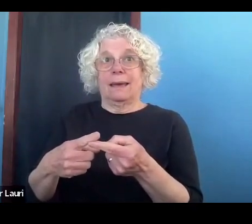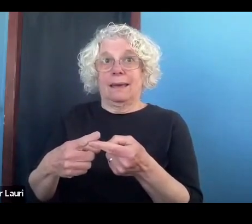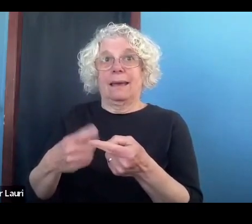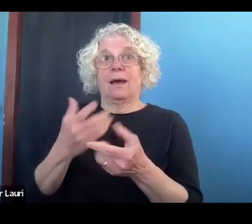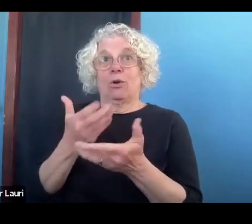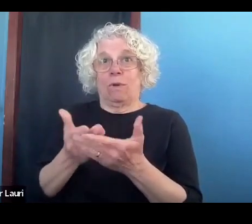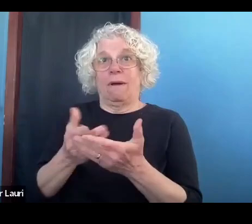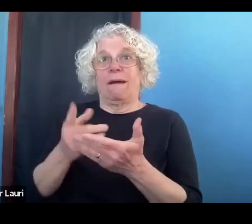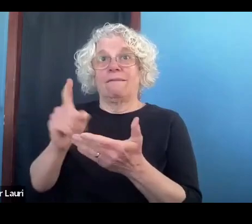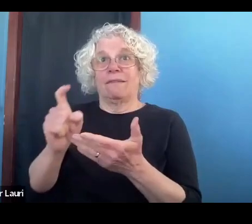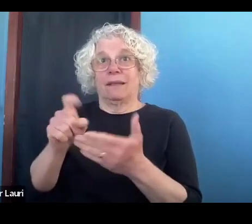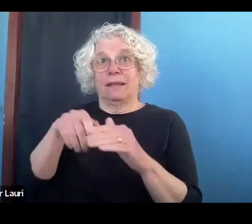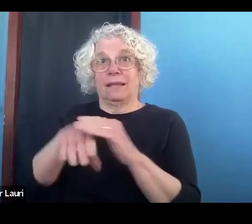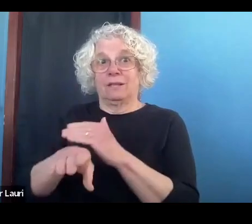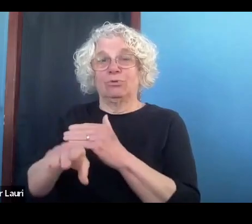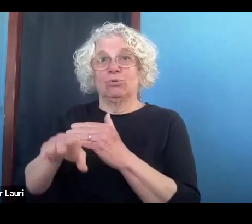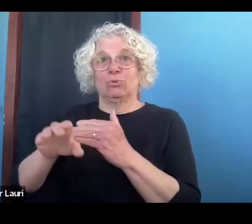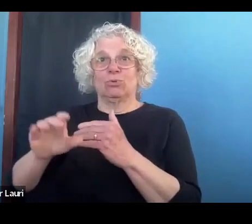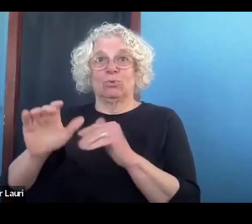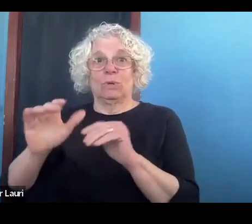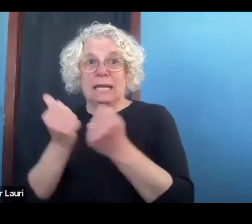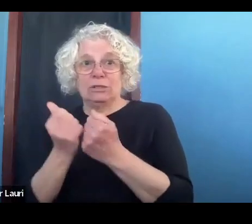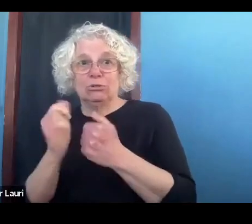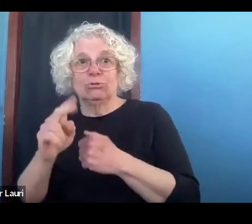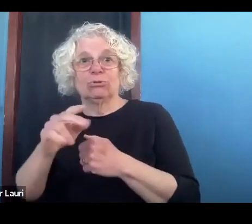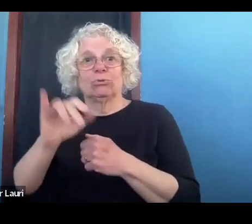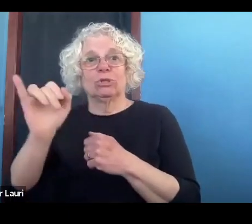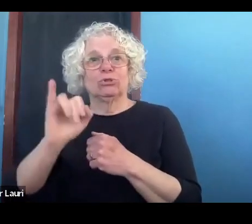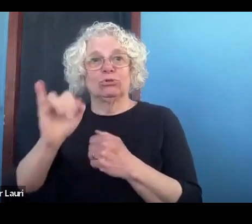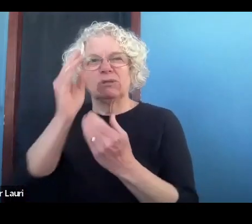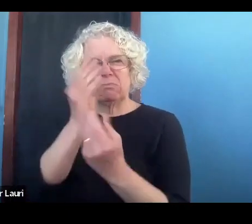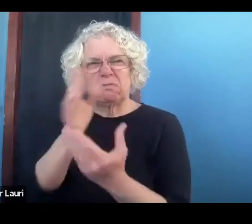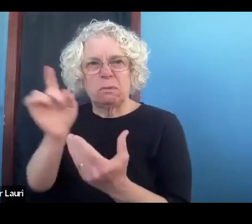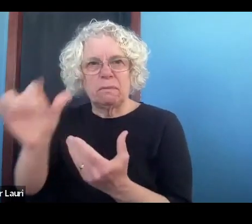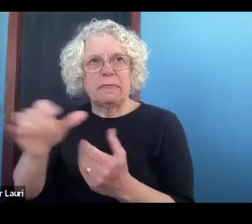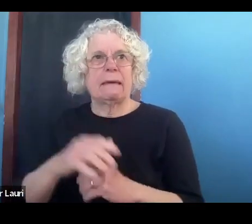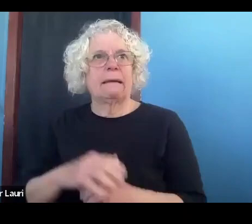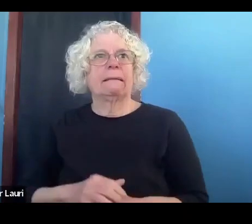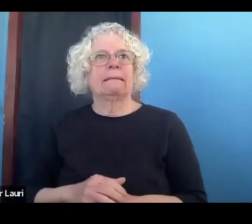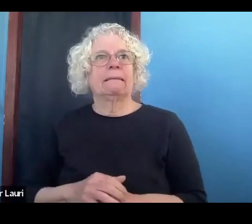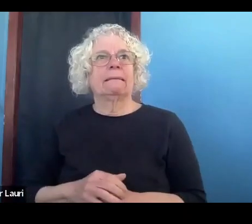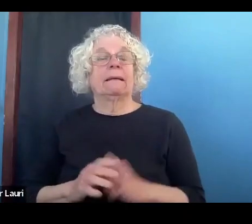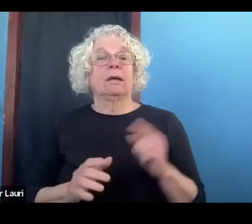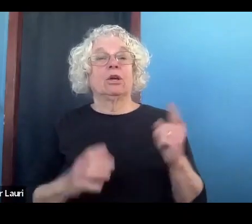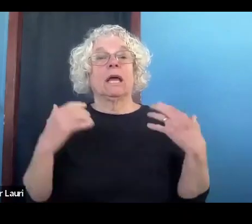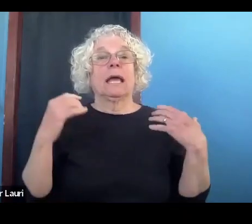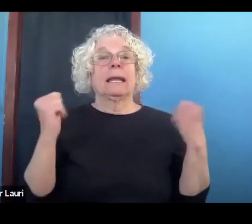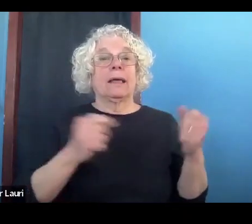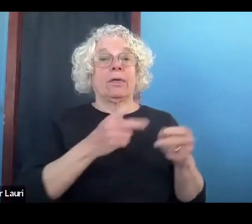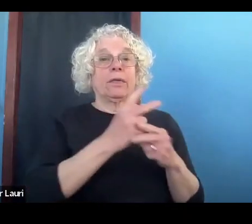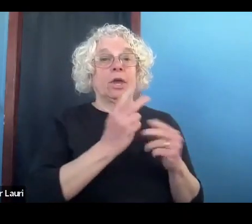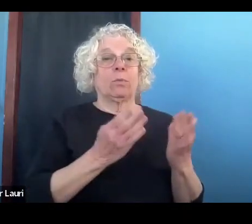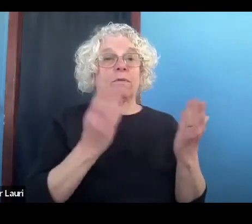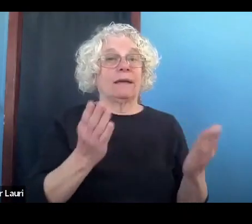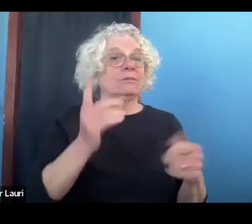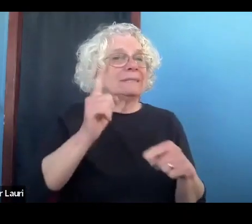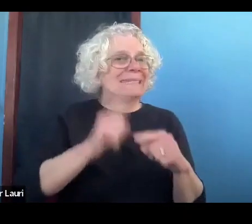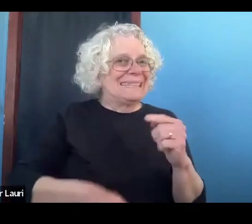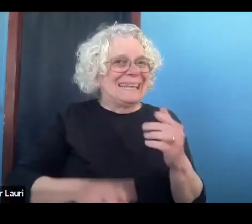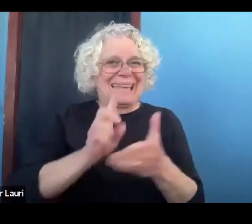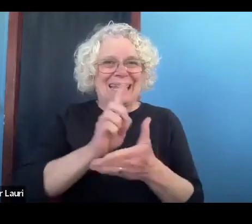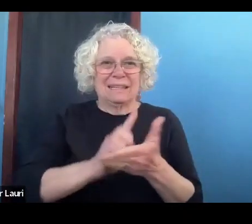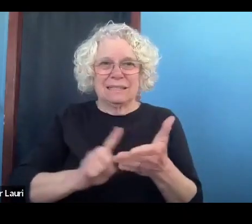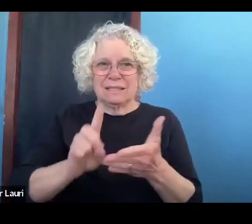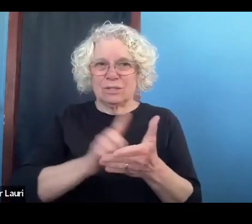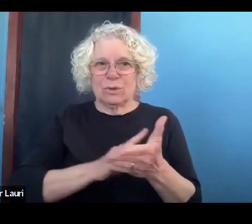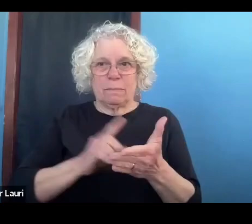rights. It also protects patient rights. It prohibits healthcare providers from discriminating against patients